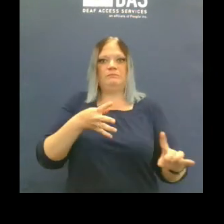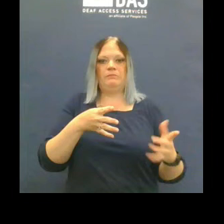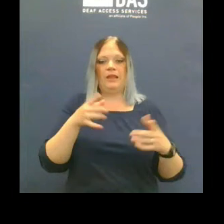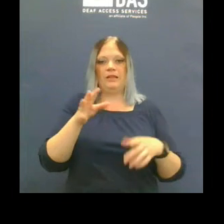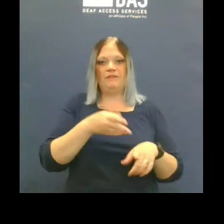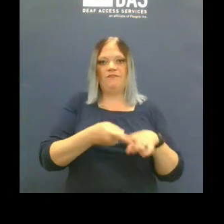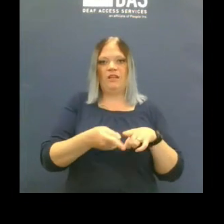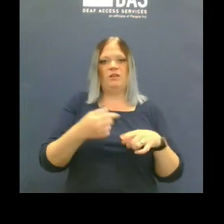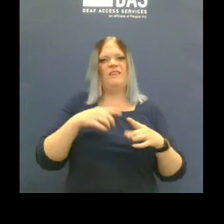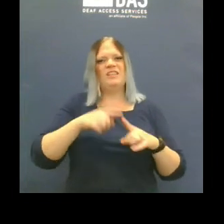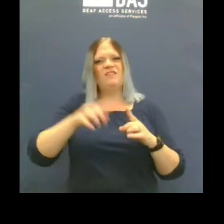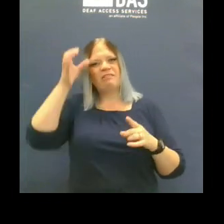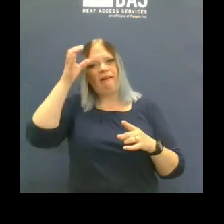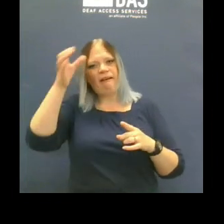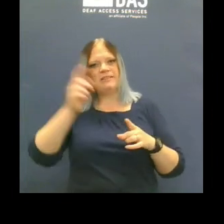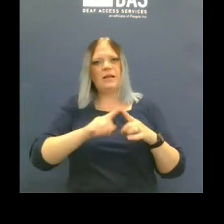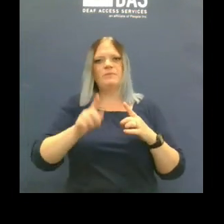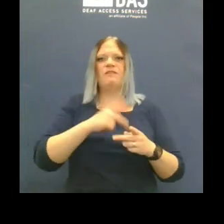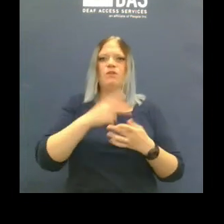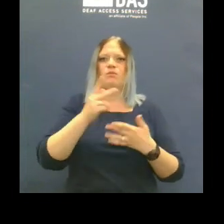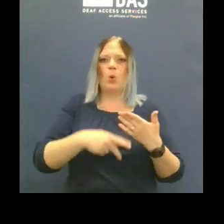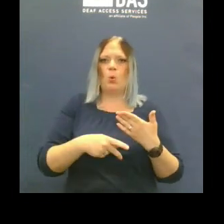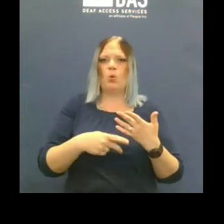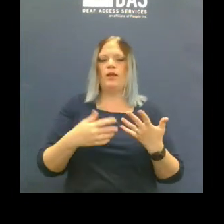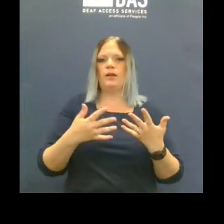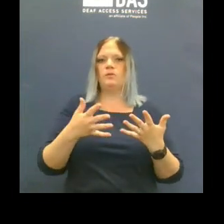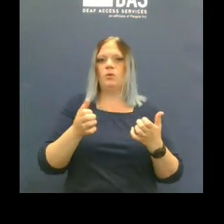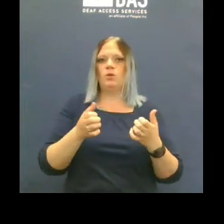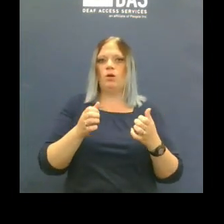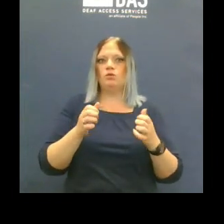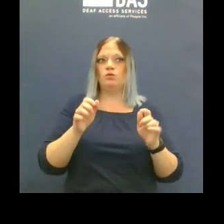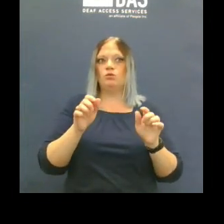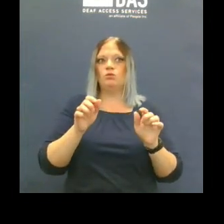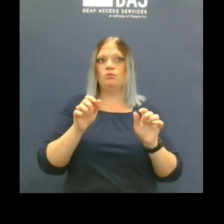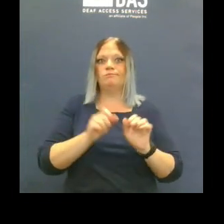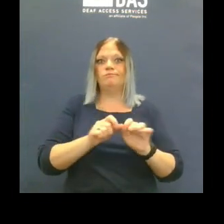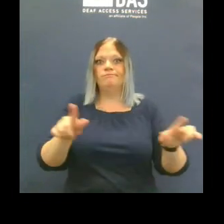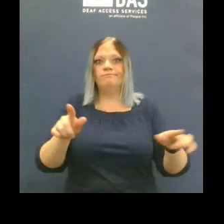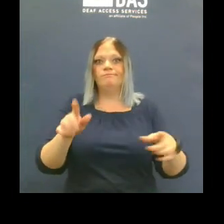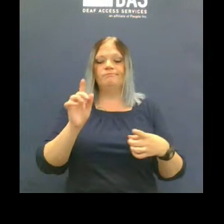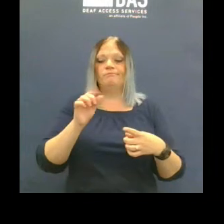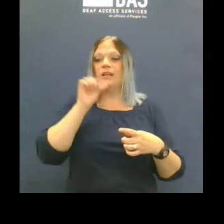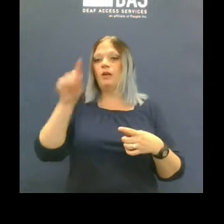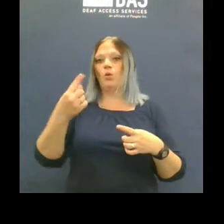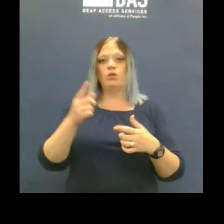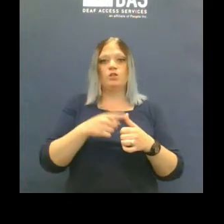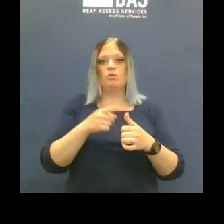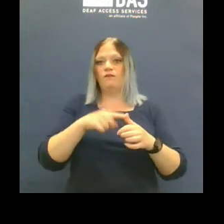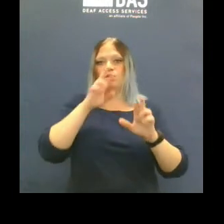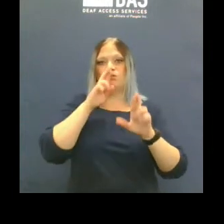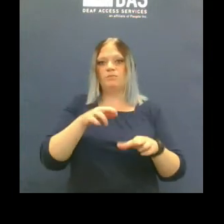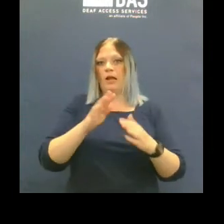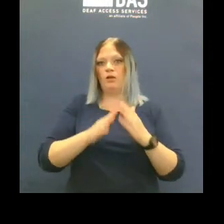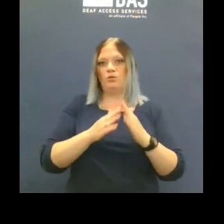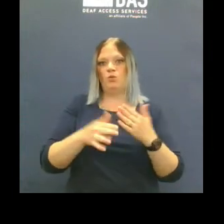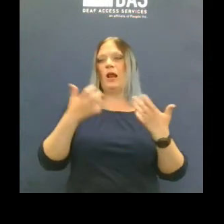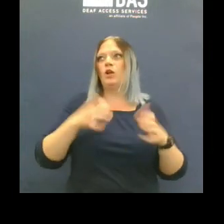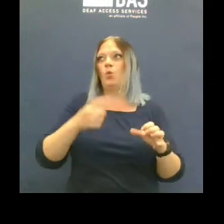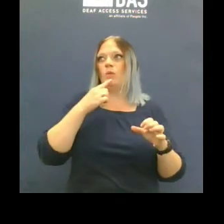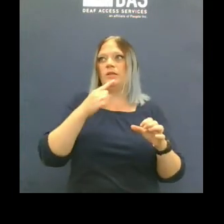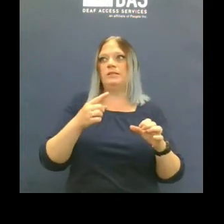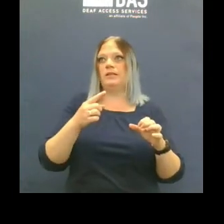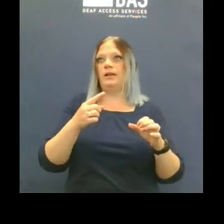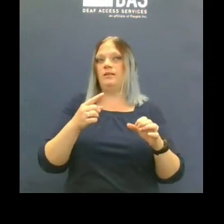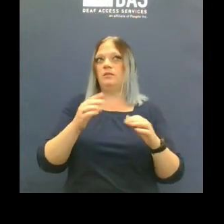different concepts and some different programs that we want to push out, not only to the first responder community, which I don't want to say has become